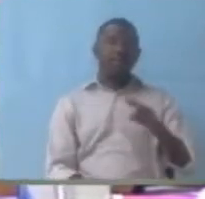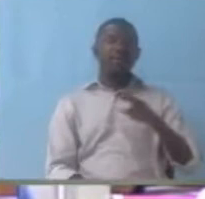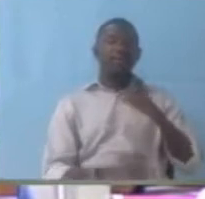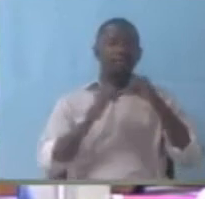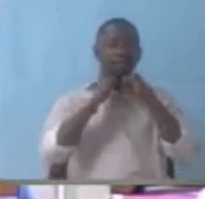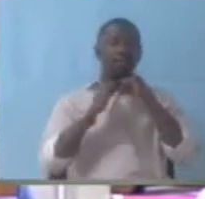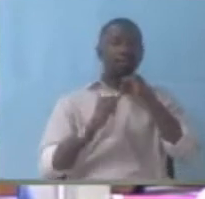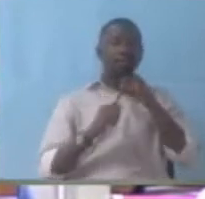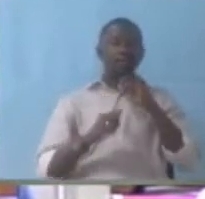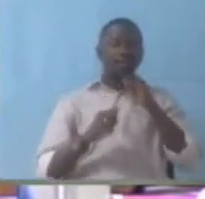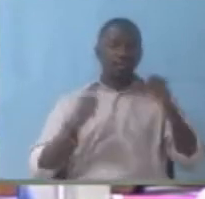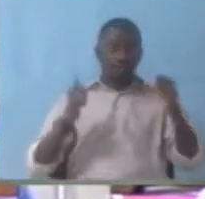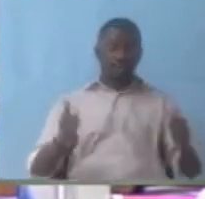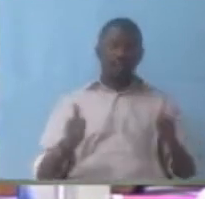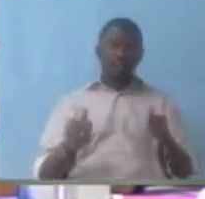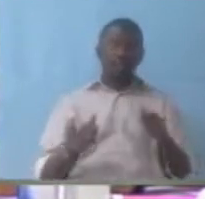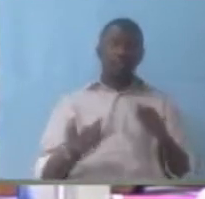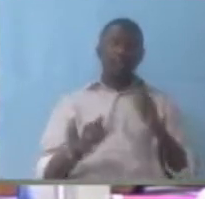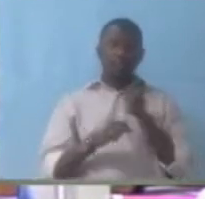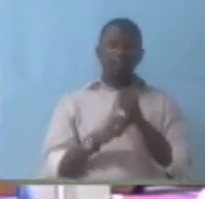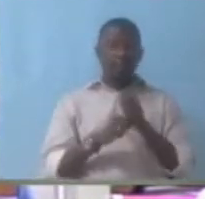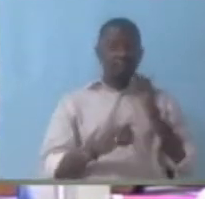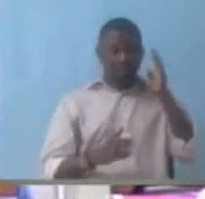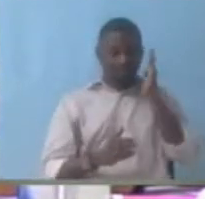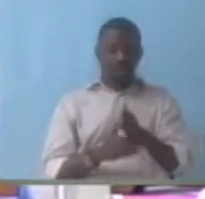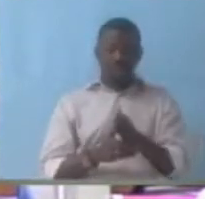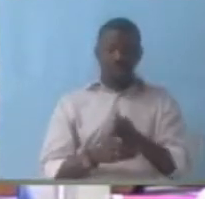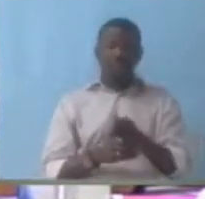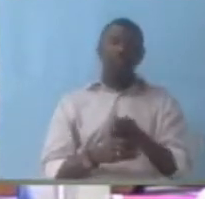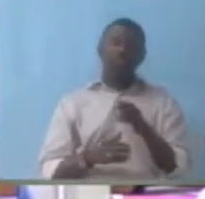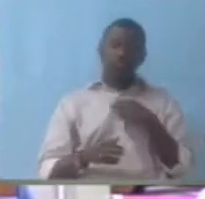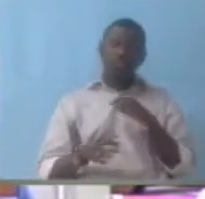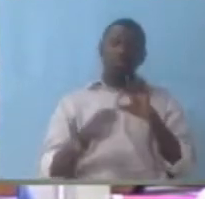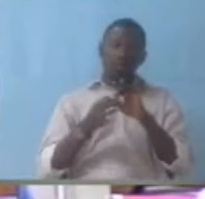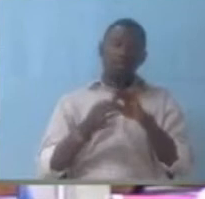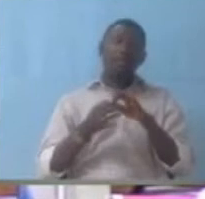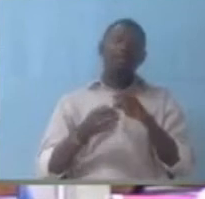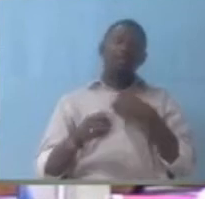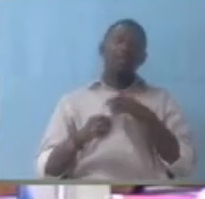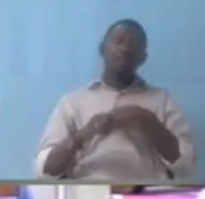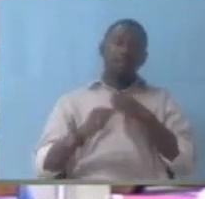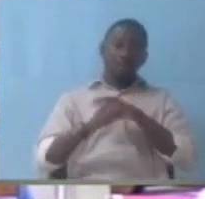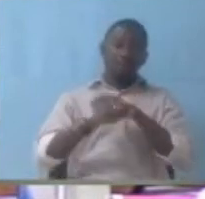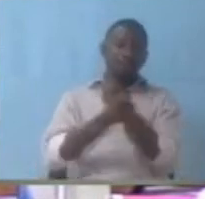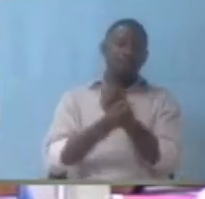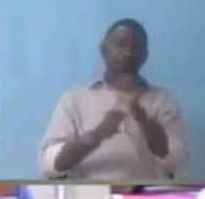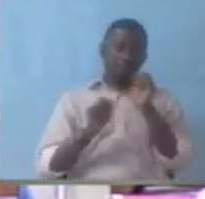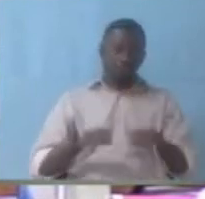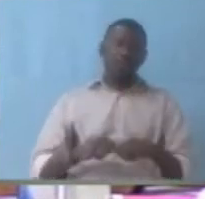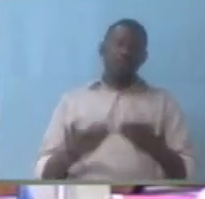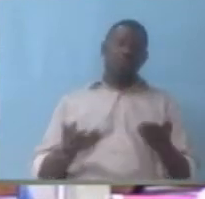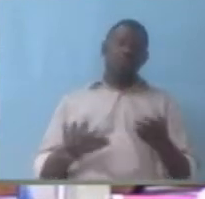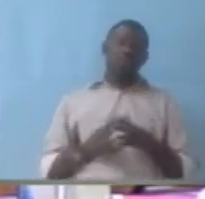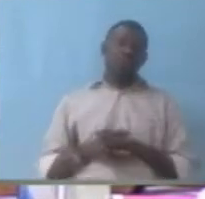that the person is going to be detained. And fona satado fona tato balamia abe chokini wo balamia itandro ke ko mi yalon ko wole sinno